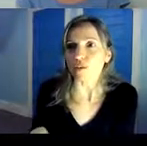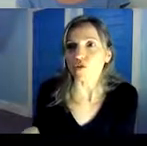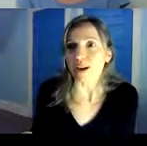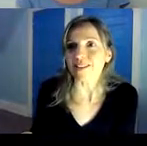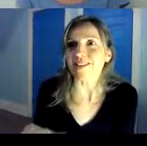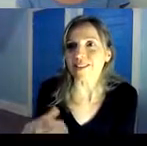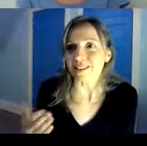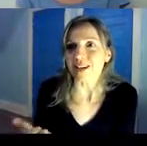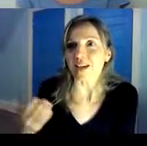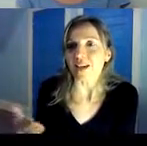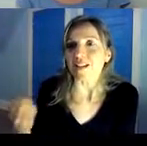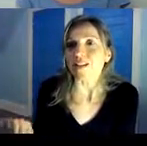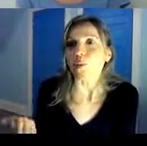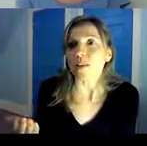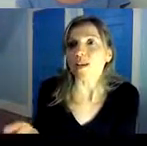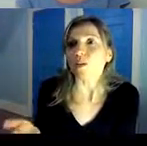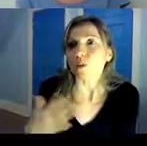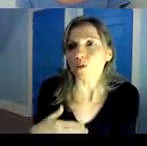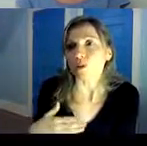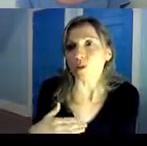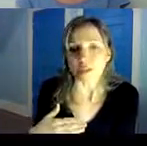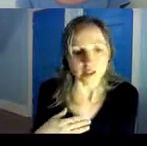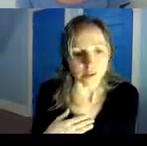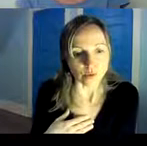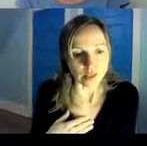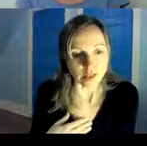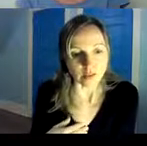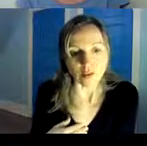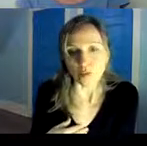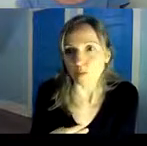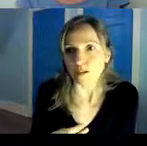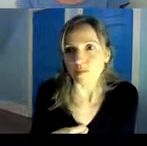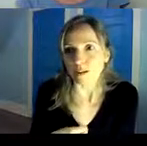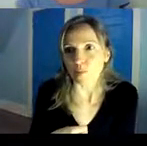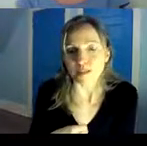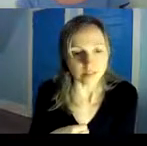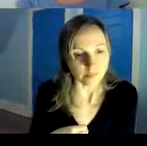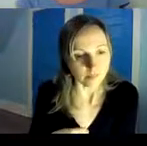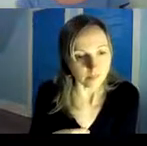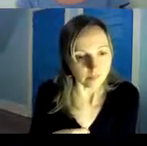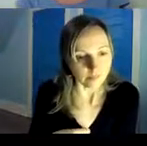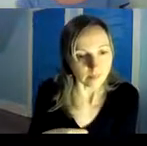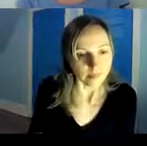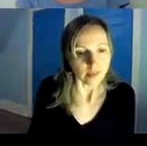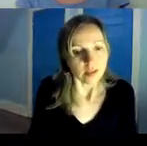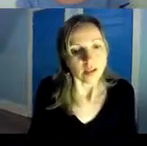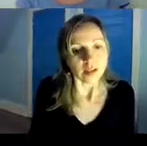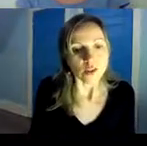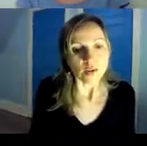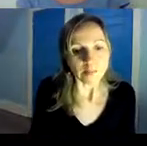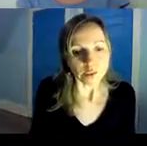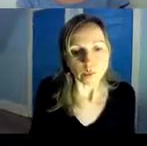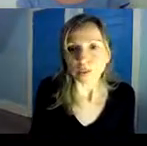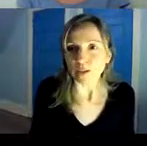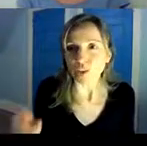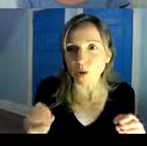I think they're trying this to see, is this a way they can reduce their herbicide use in a very urban environment? If